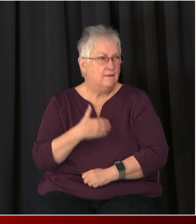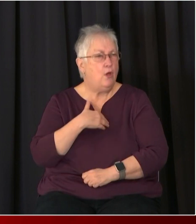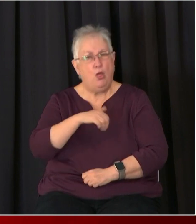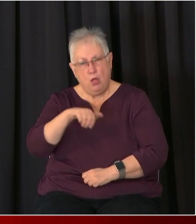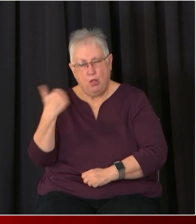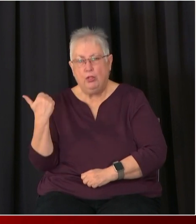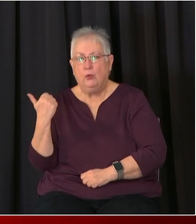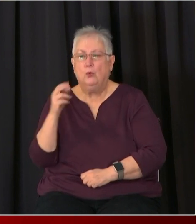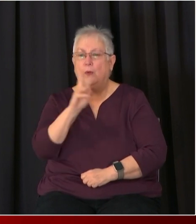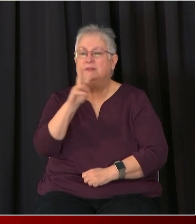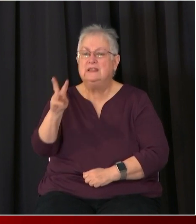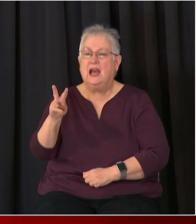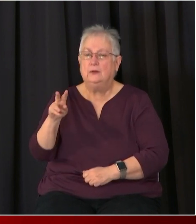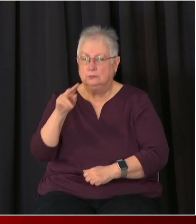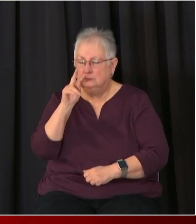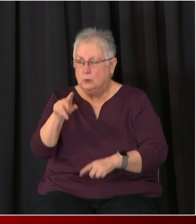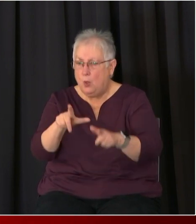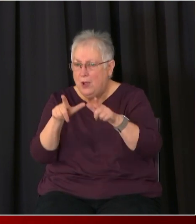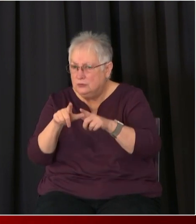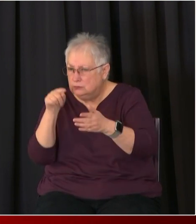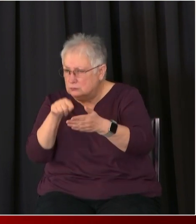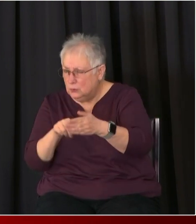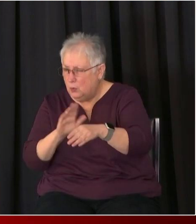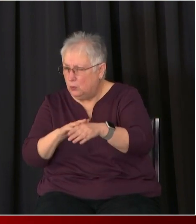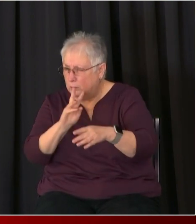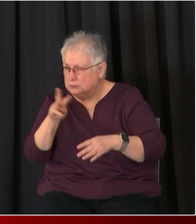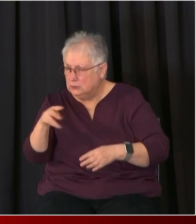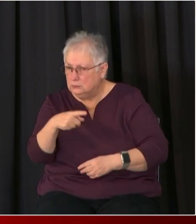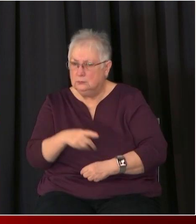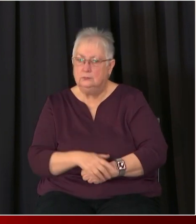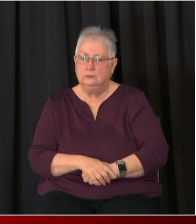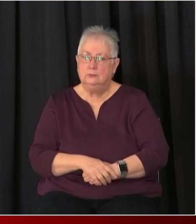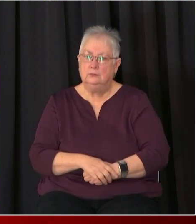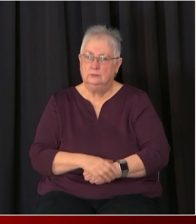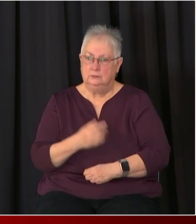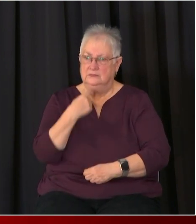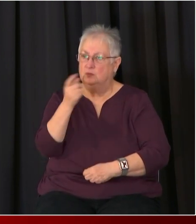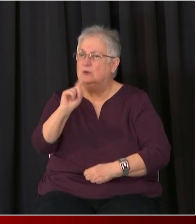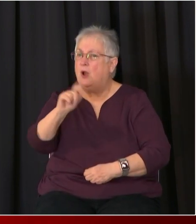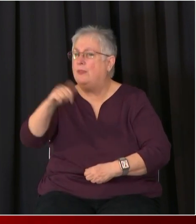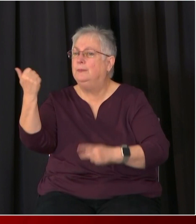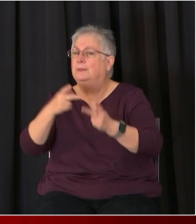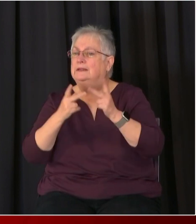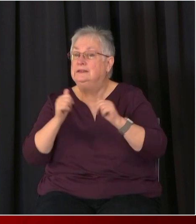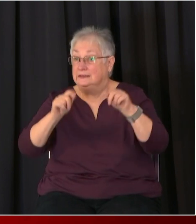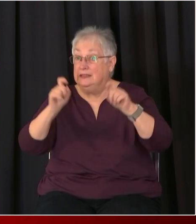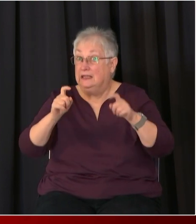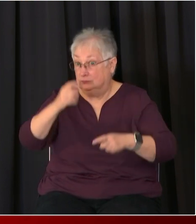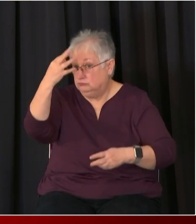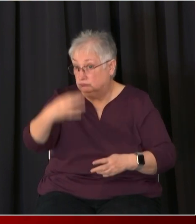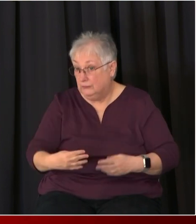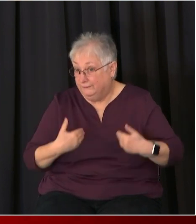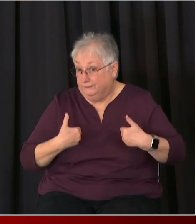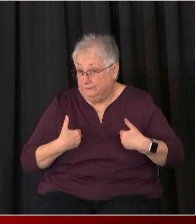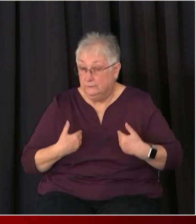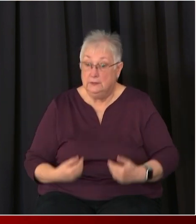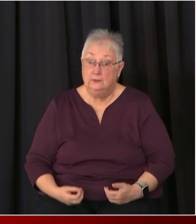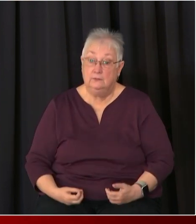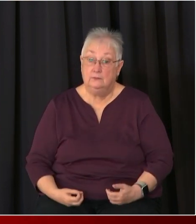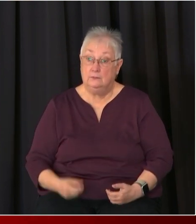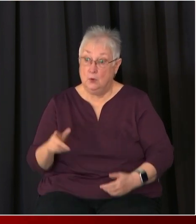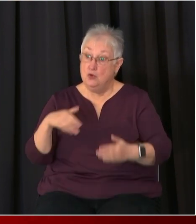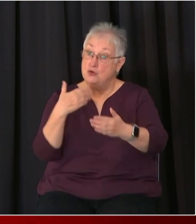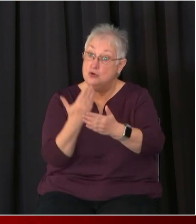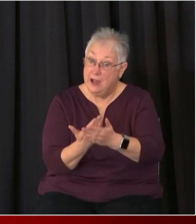we encourage everyone to pre-register online, which will prevent you from having to do it while you're